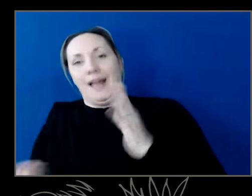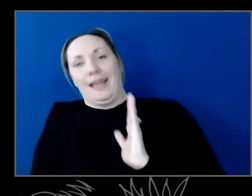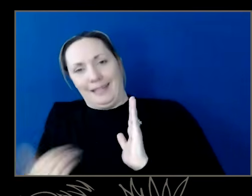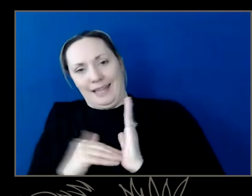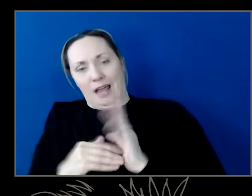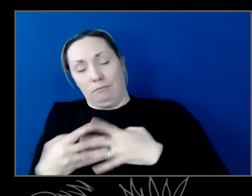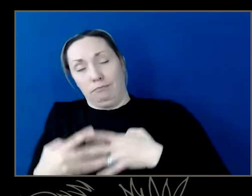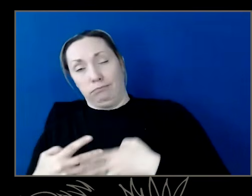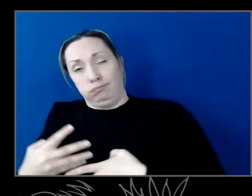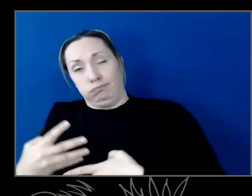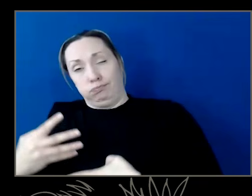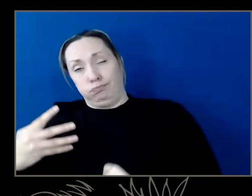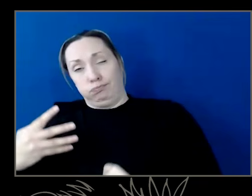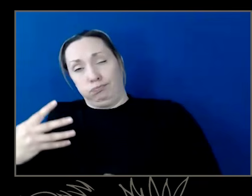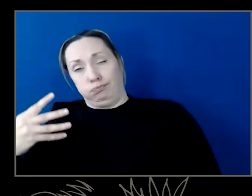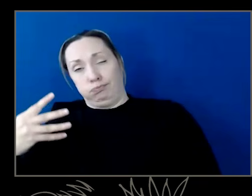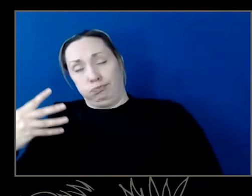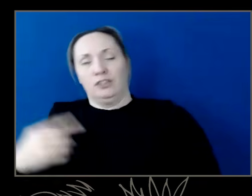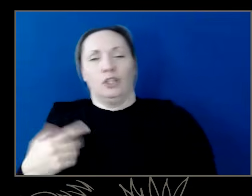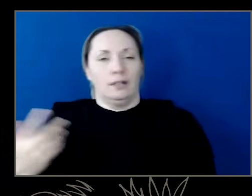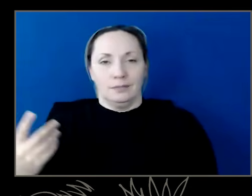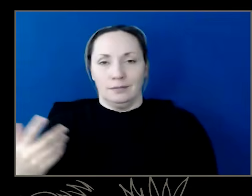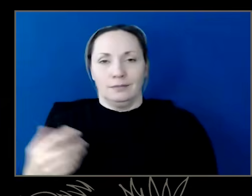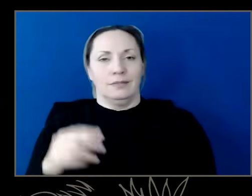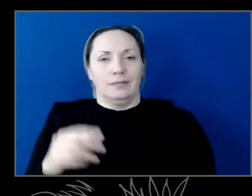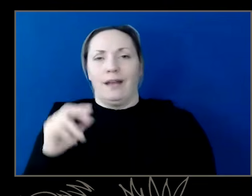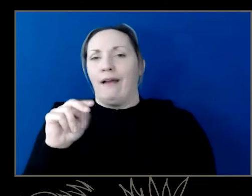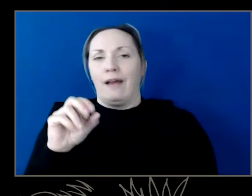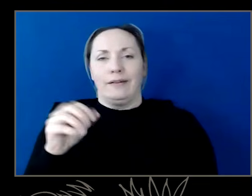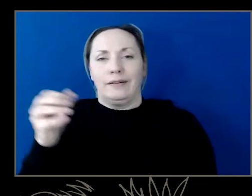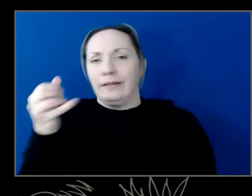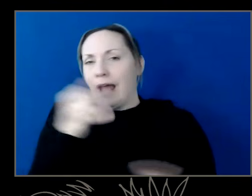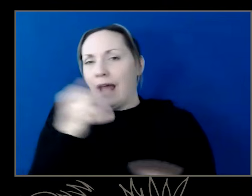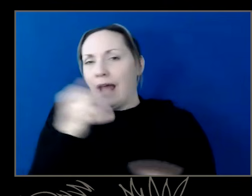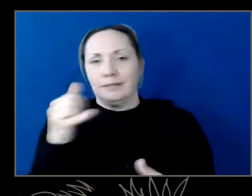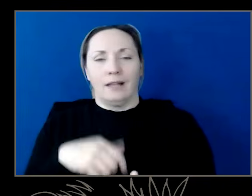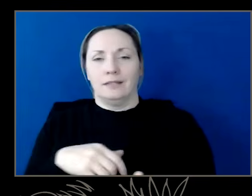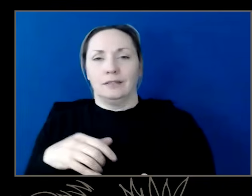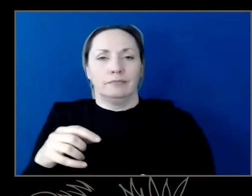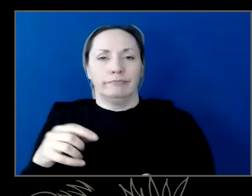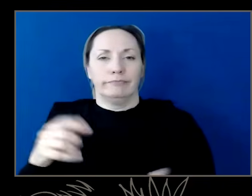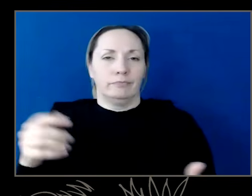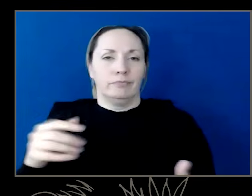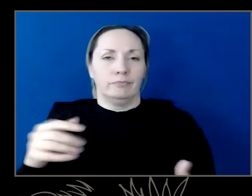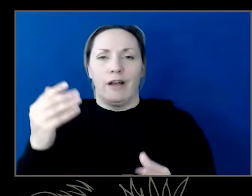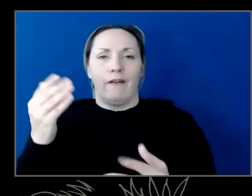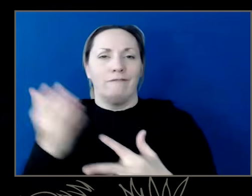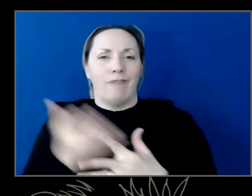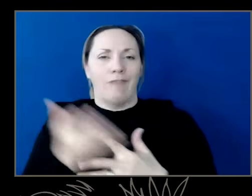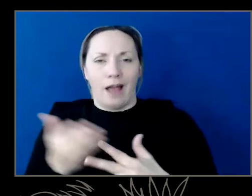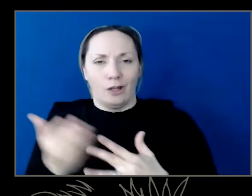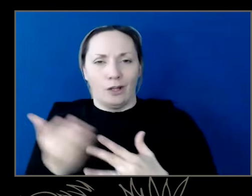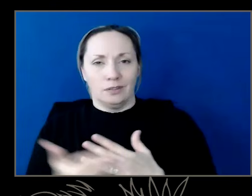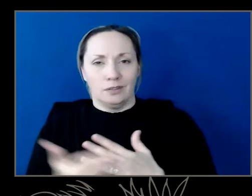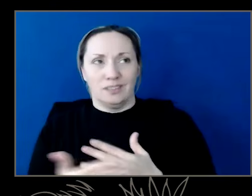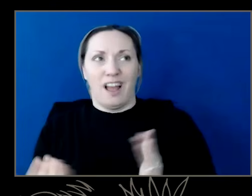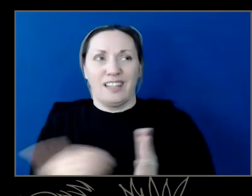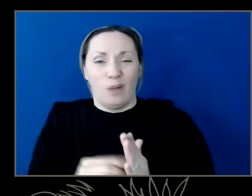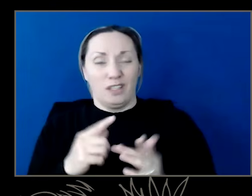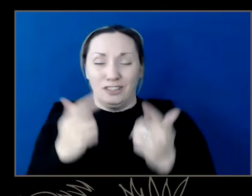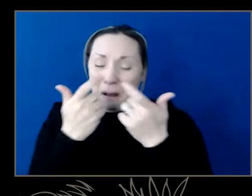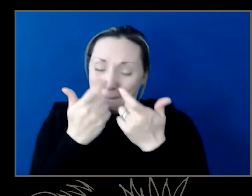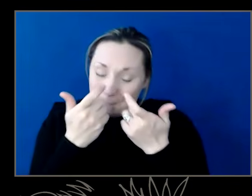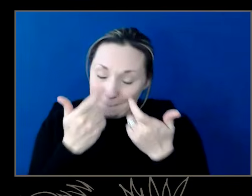just nonsense files. Really just a very, very big project. Let's try to